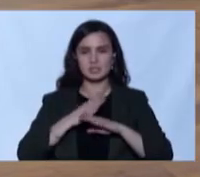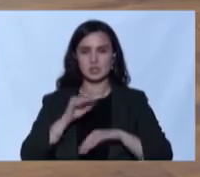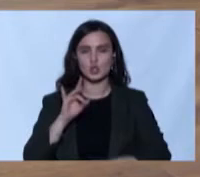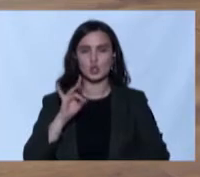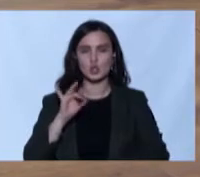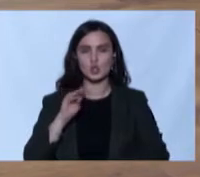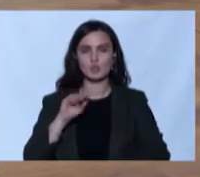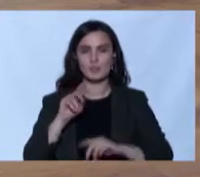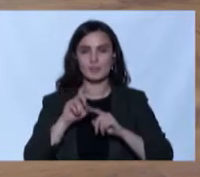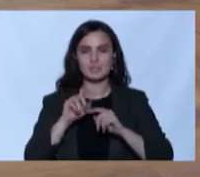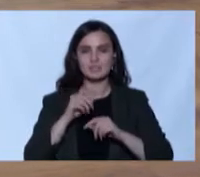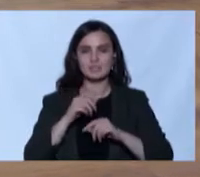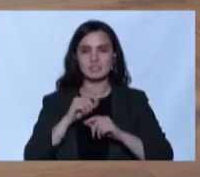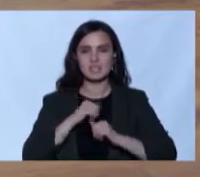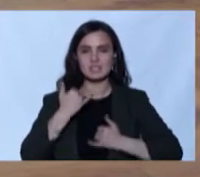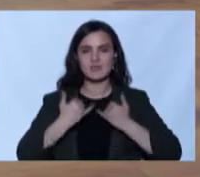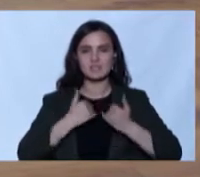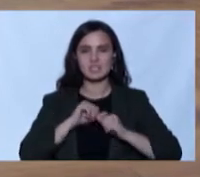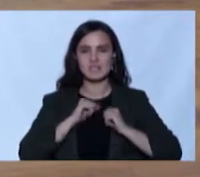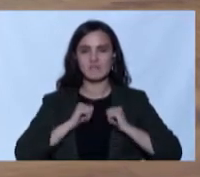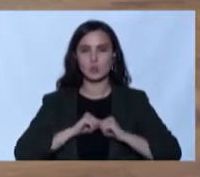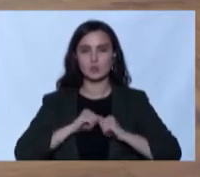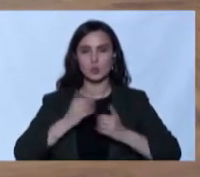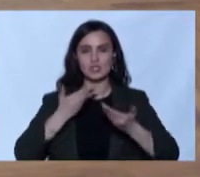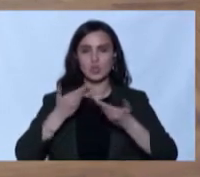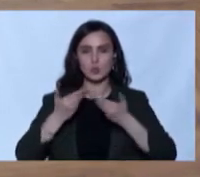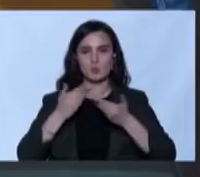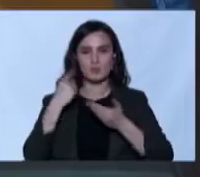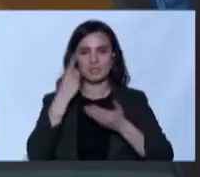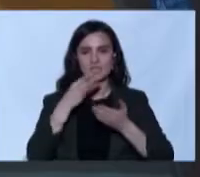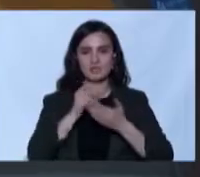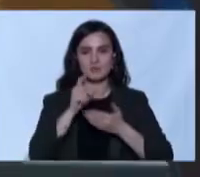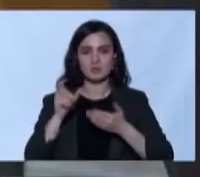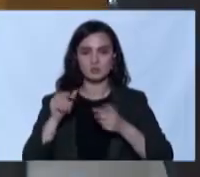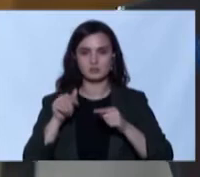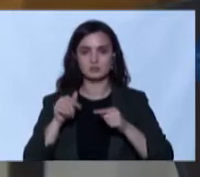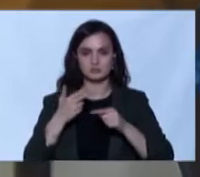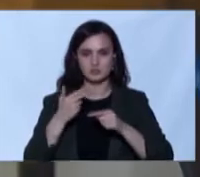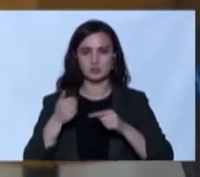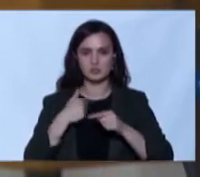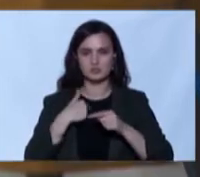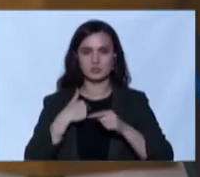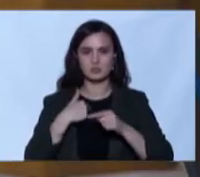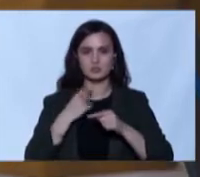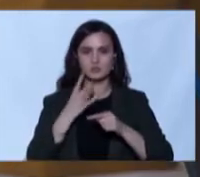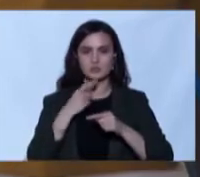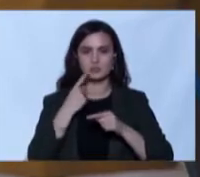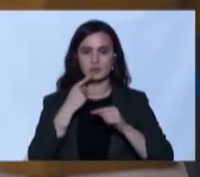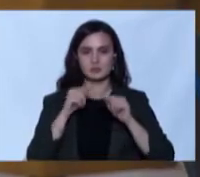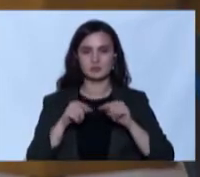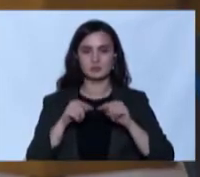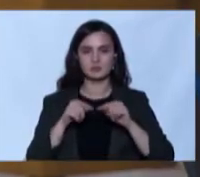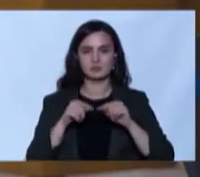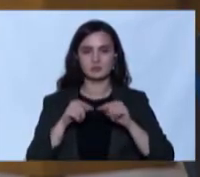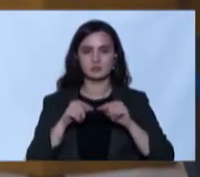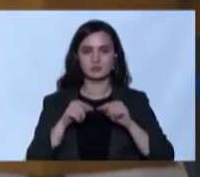romantic relationships and individuality going on. Yes, but we will have to think of the setting now. The